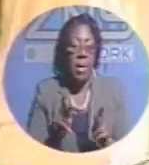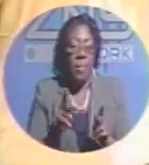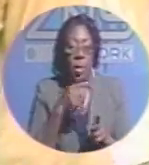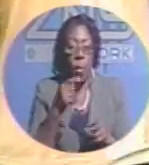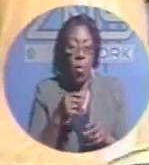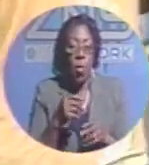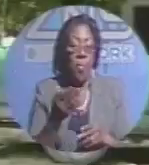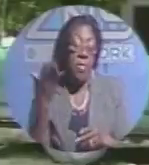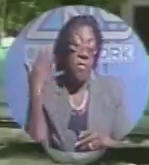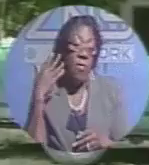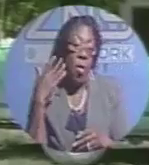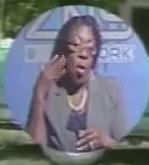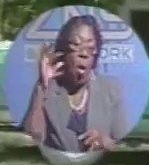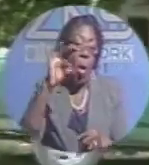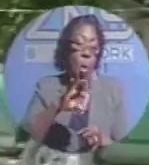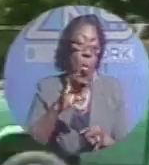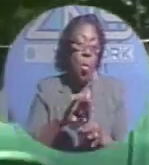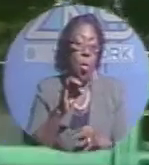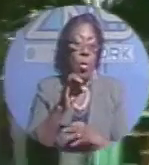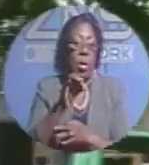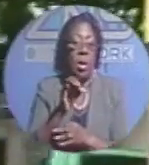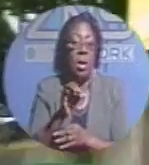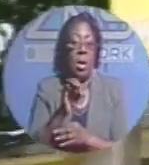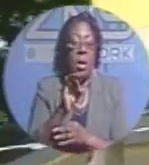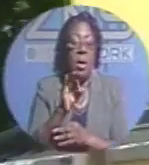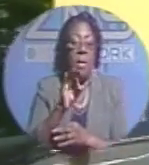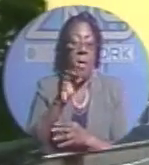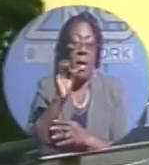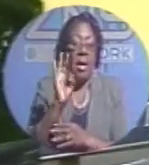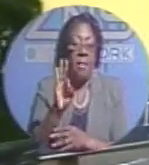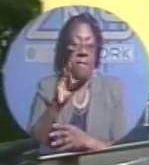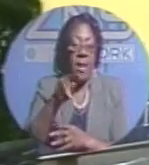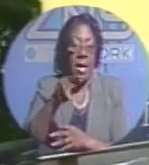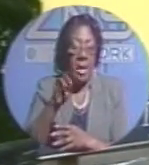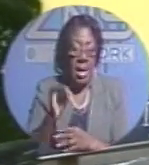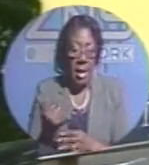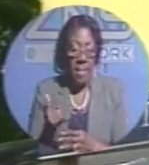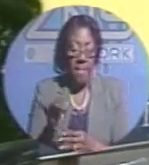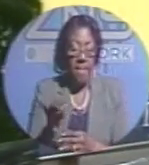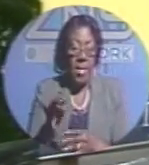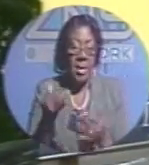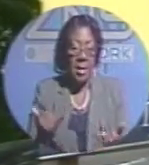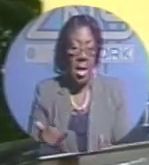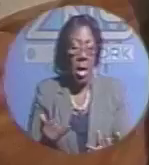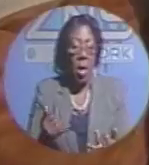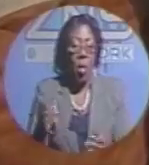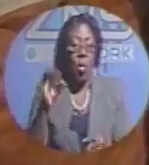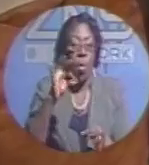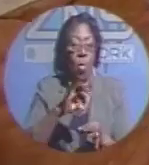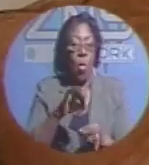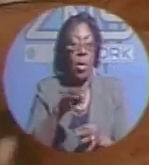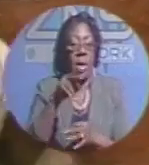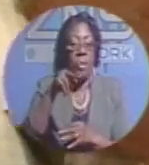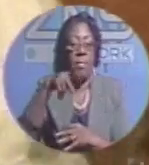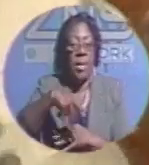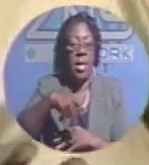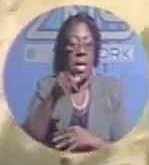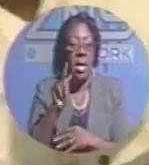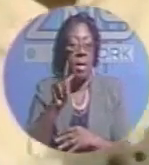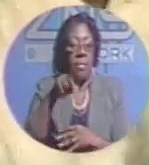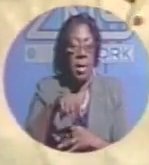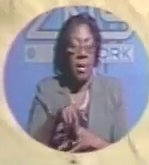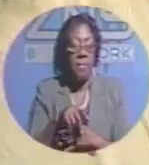National Movement is now throwing their support behind him. But he says there is one concern that he must address: rumors